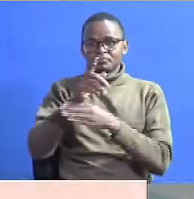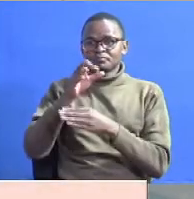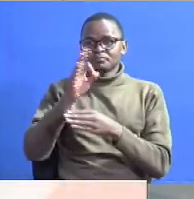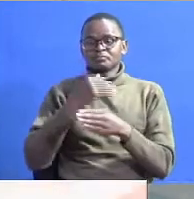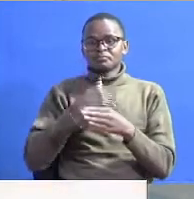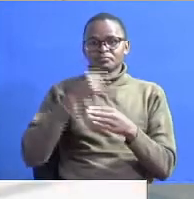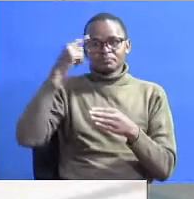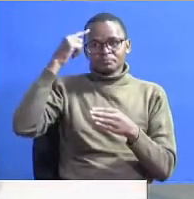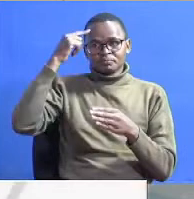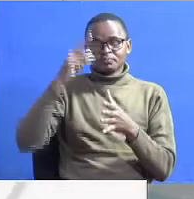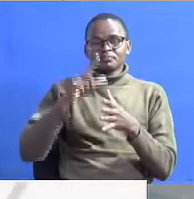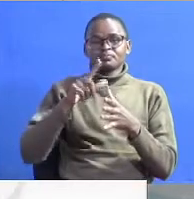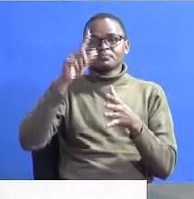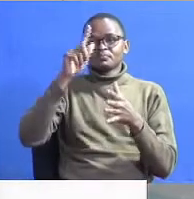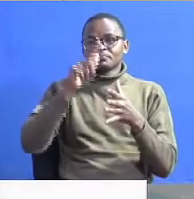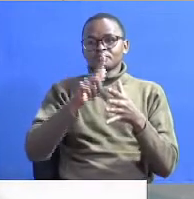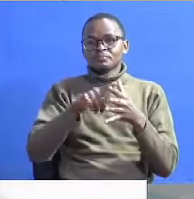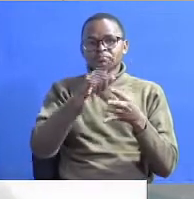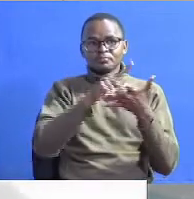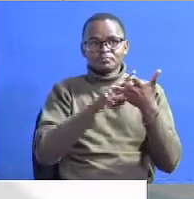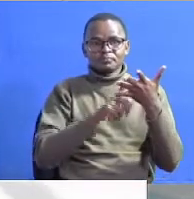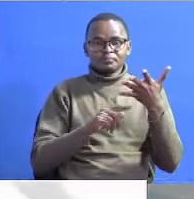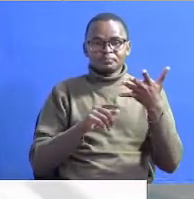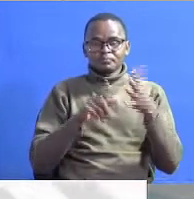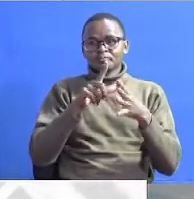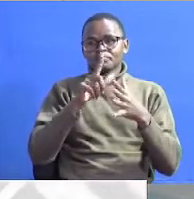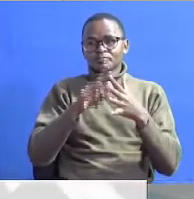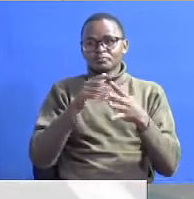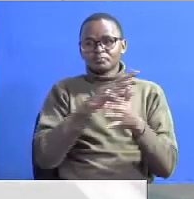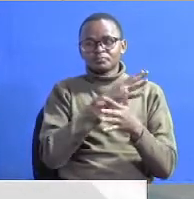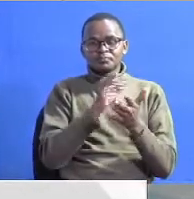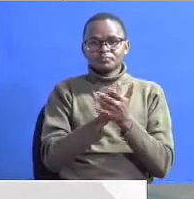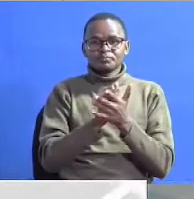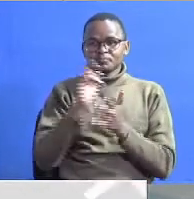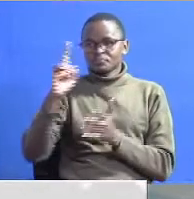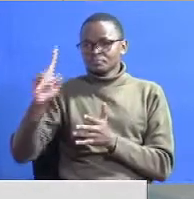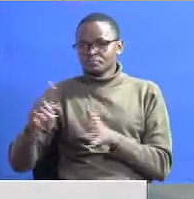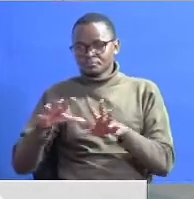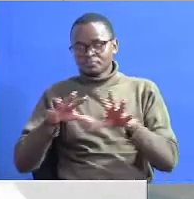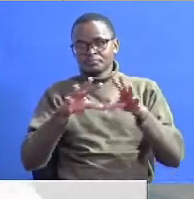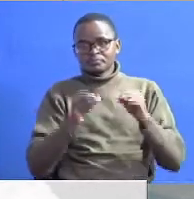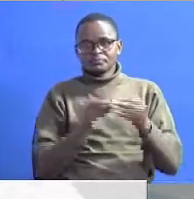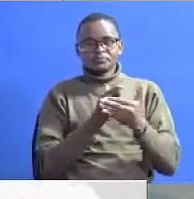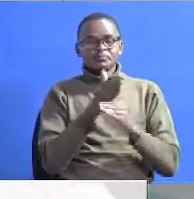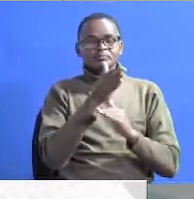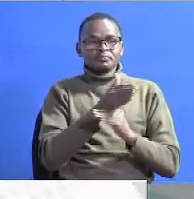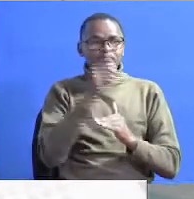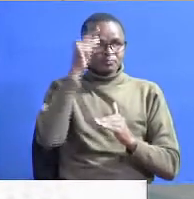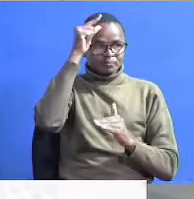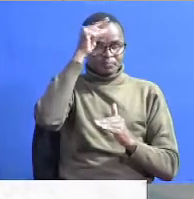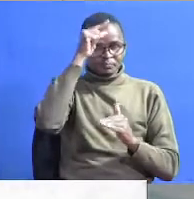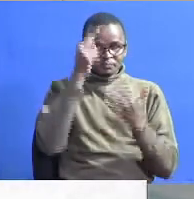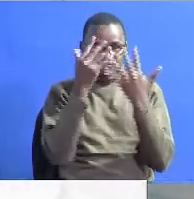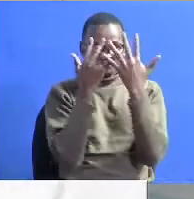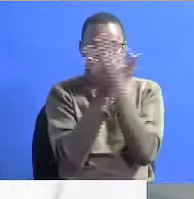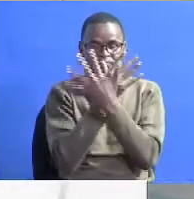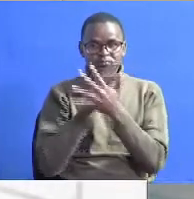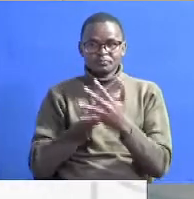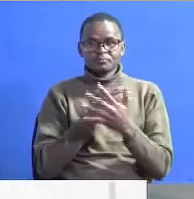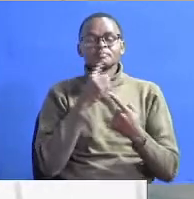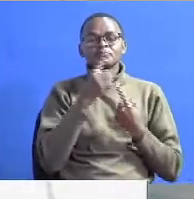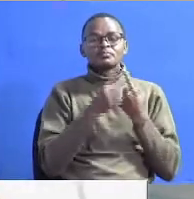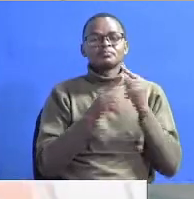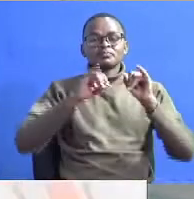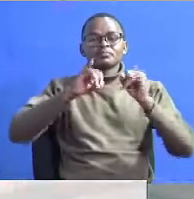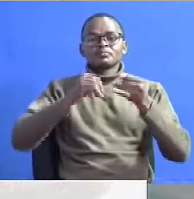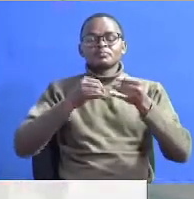and even scrutinize what the government was doing, and that one took us to the darkness. So we are talking of the